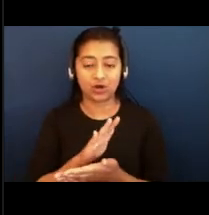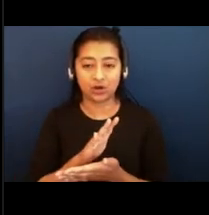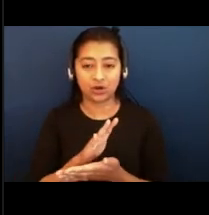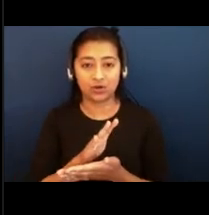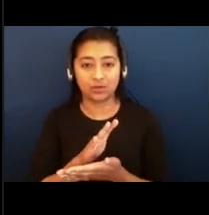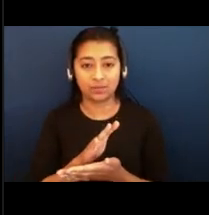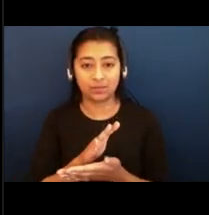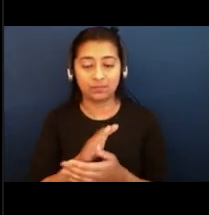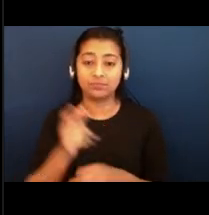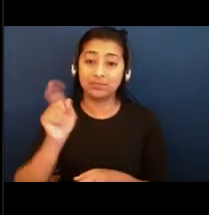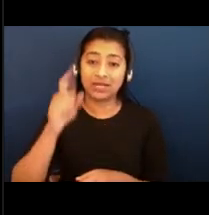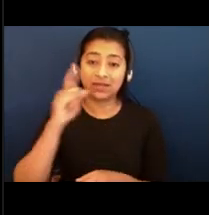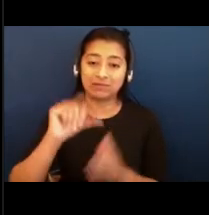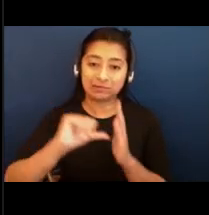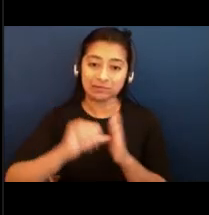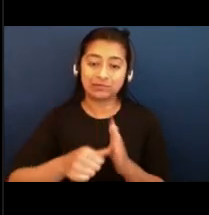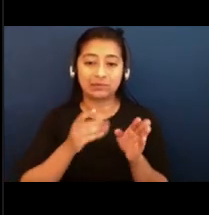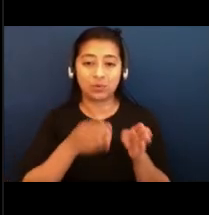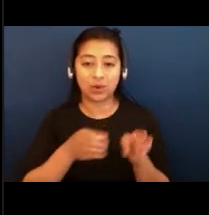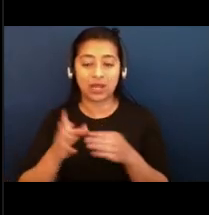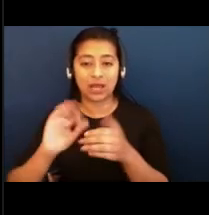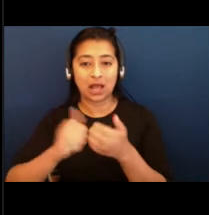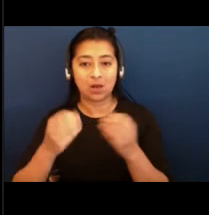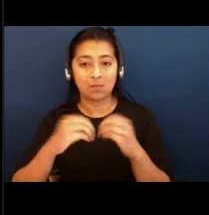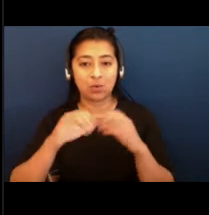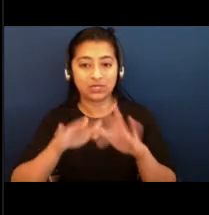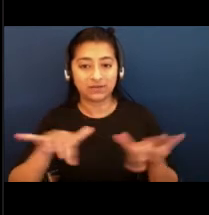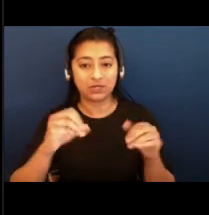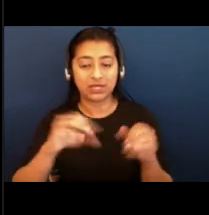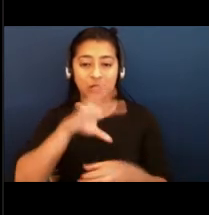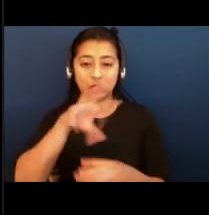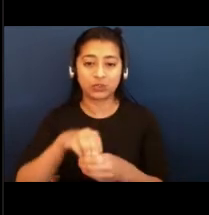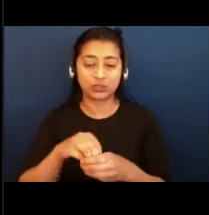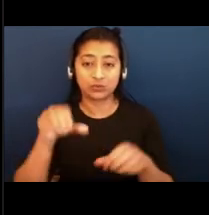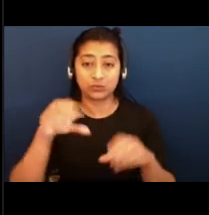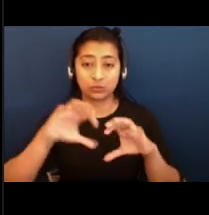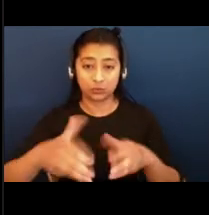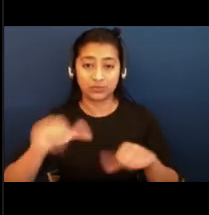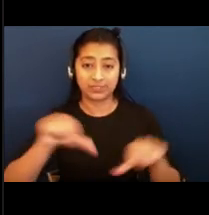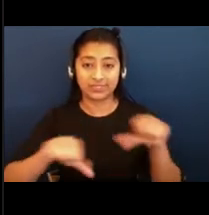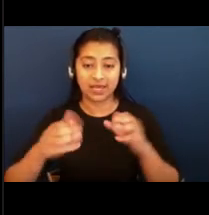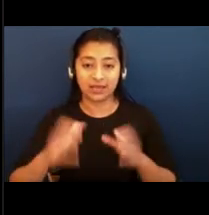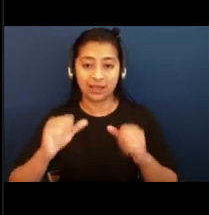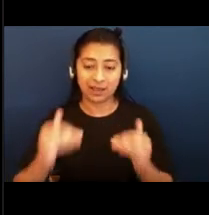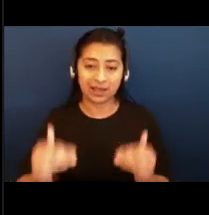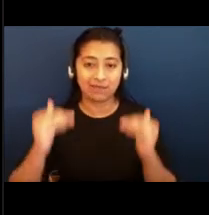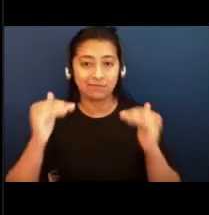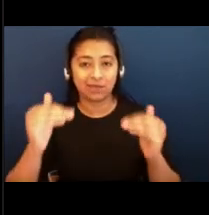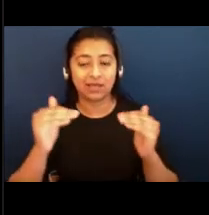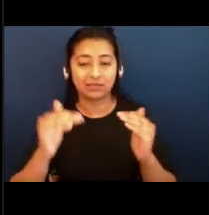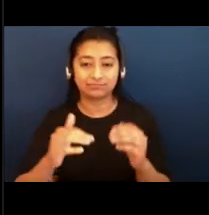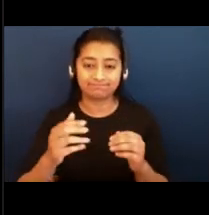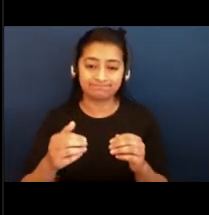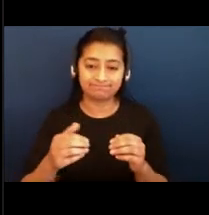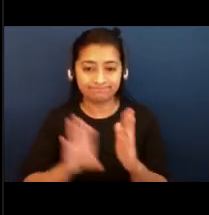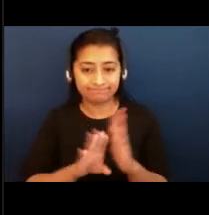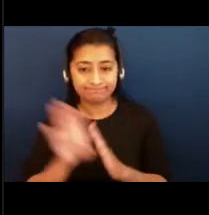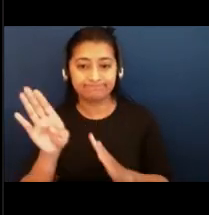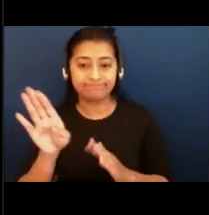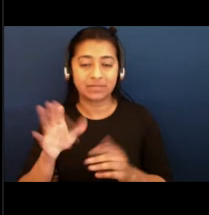the need for highlighting the ways in which a more diverse and inclusive group of scientists can advance linguistics and language documentation has